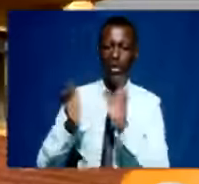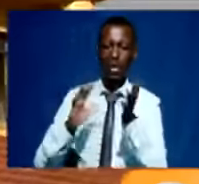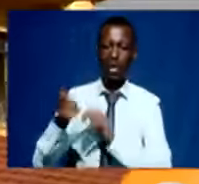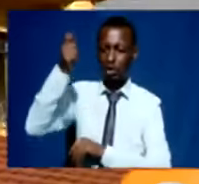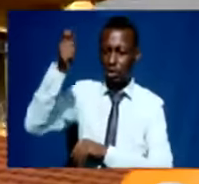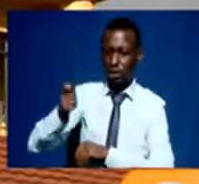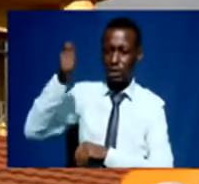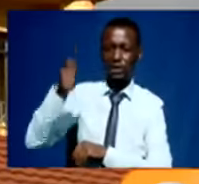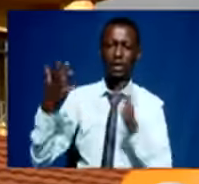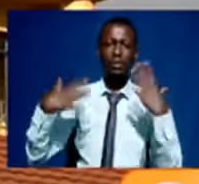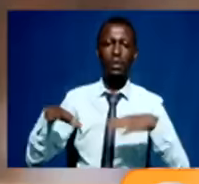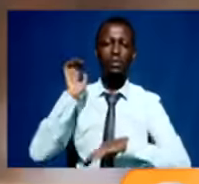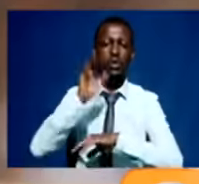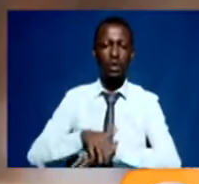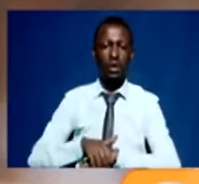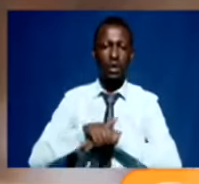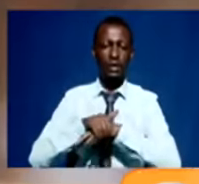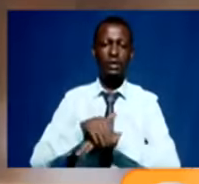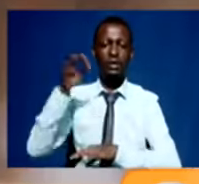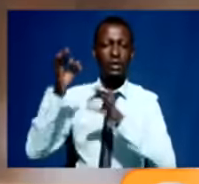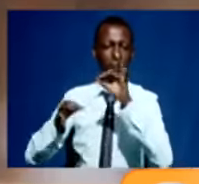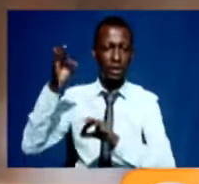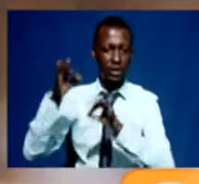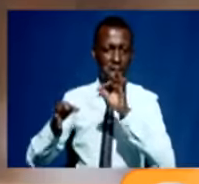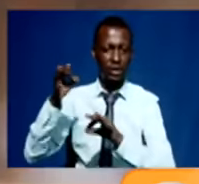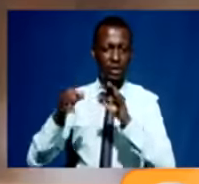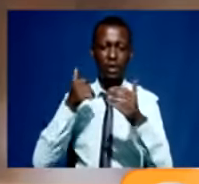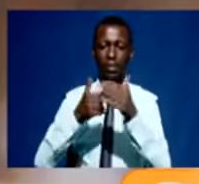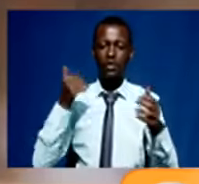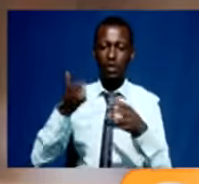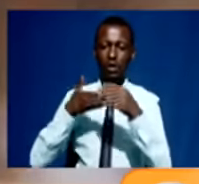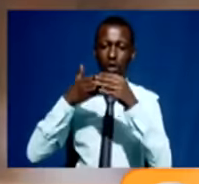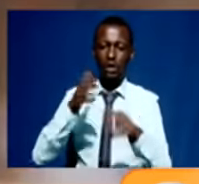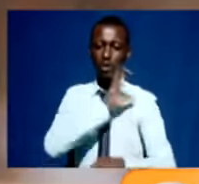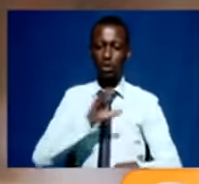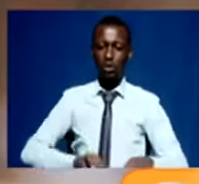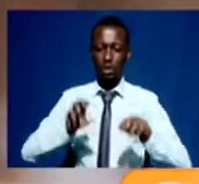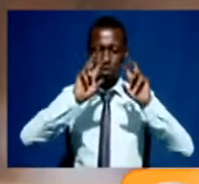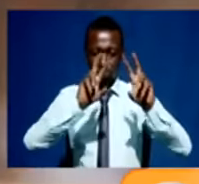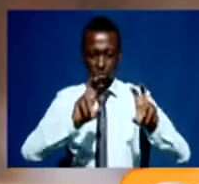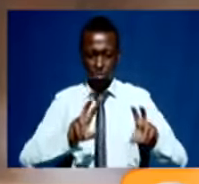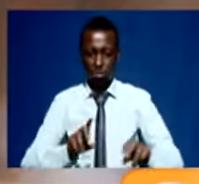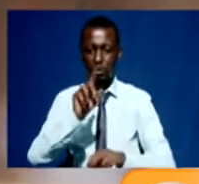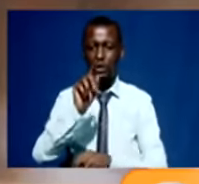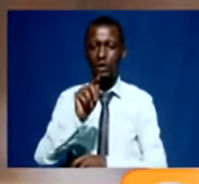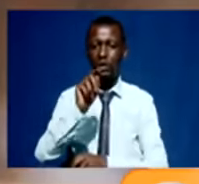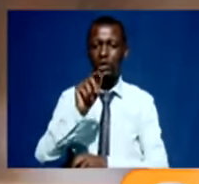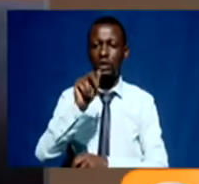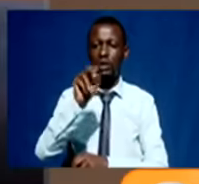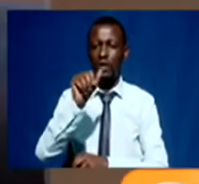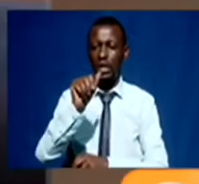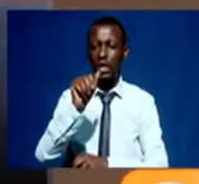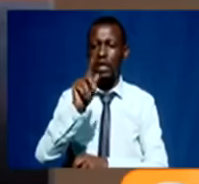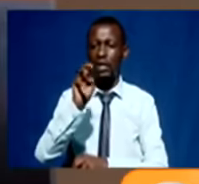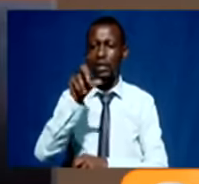of justice to the public. She previously headed a commission of inquiry into the Tana Delta clashes. She was also involved